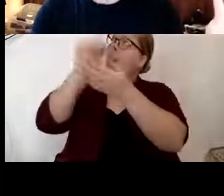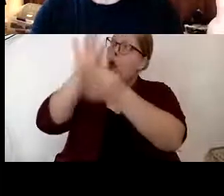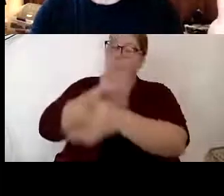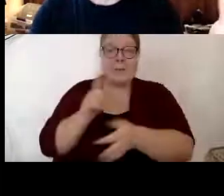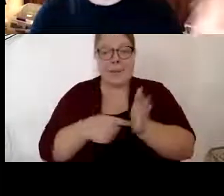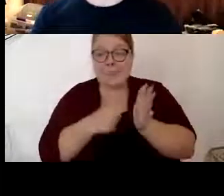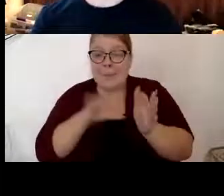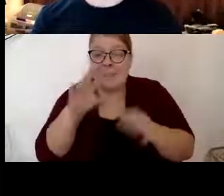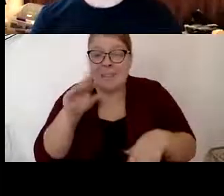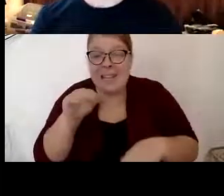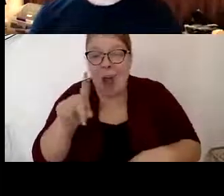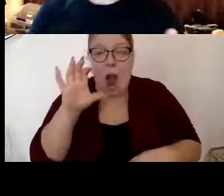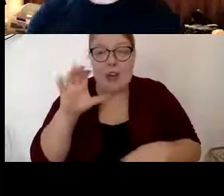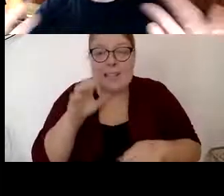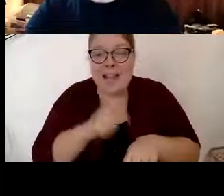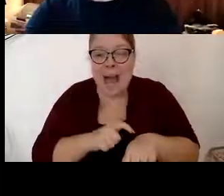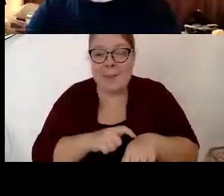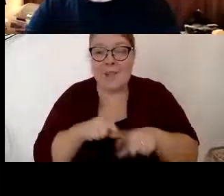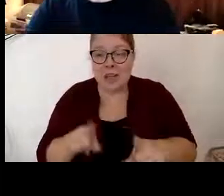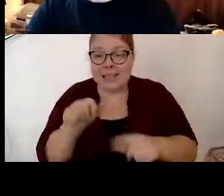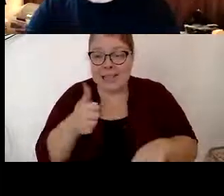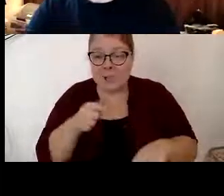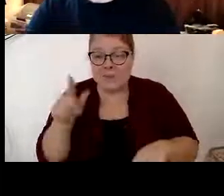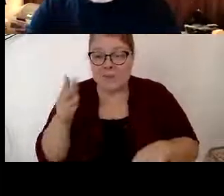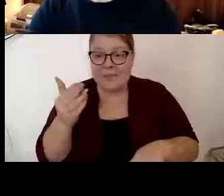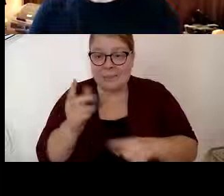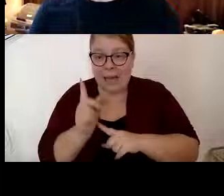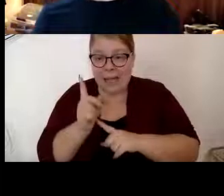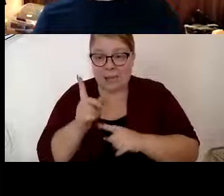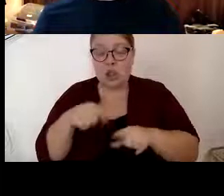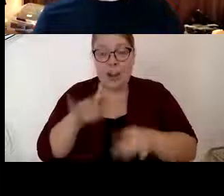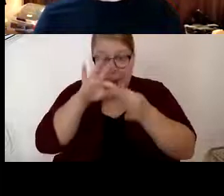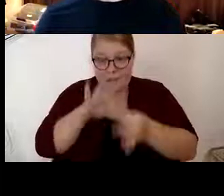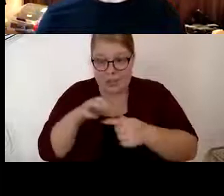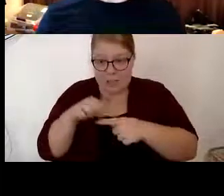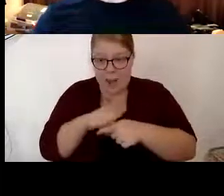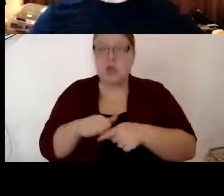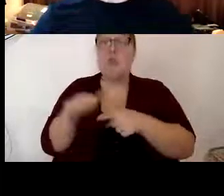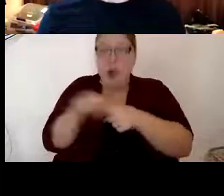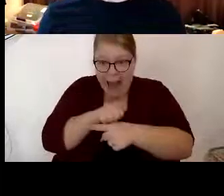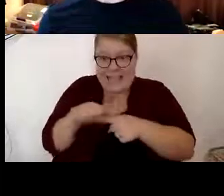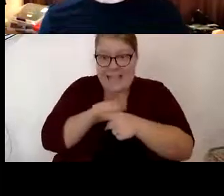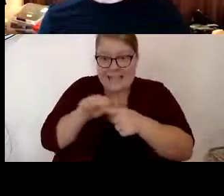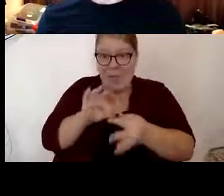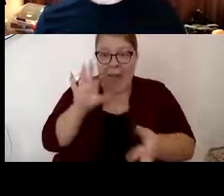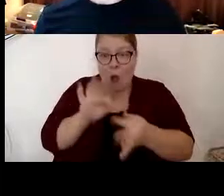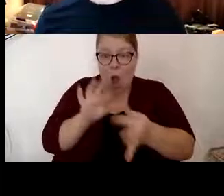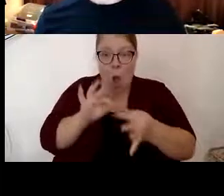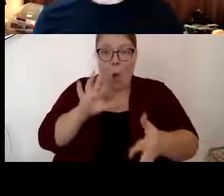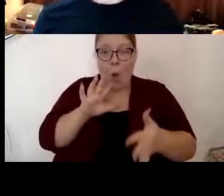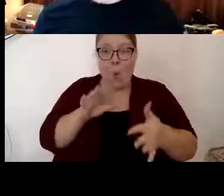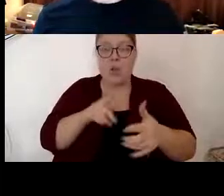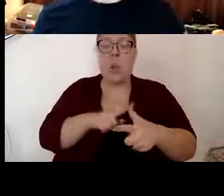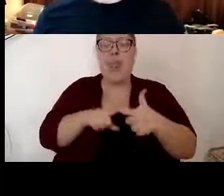times, 100 times in 10 or 15 minutes. You've practiced letting go. And so when they actually struggle with those thoughts, it's like, oh yeah, I got